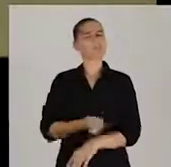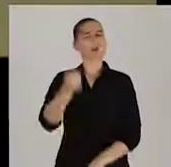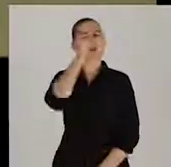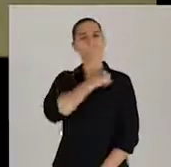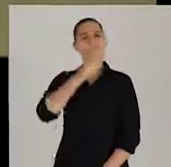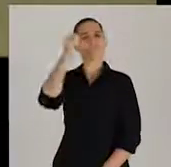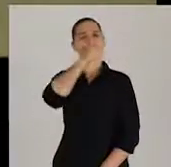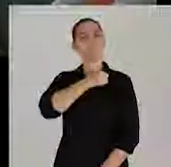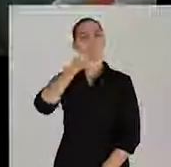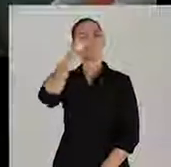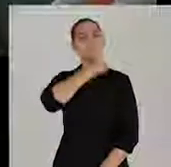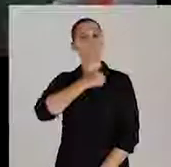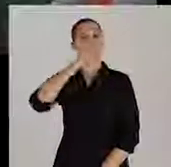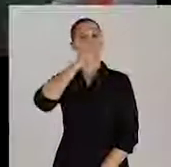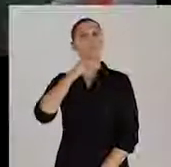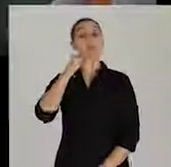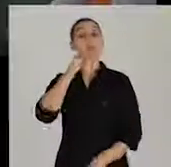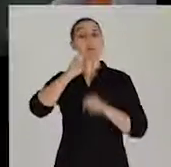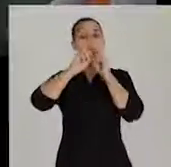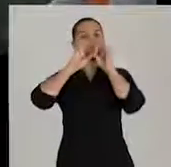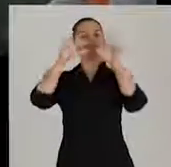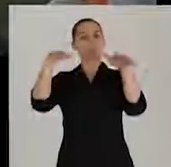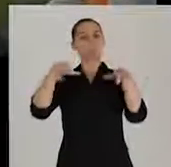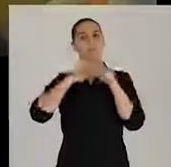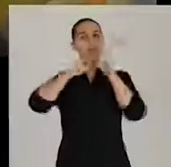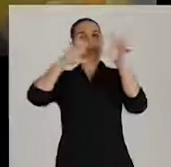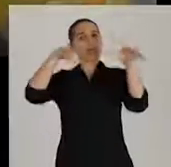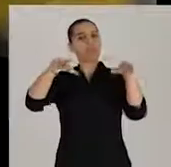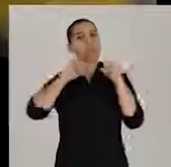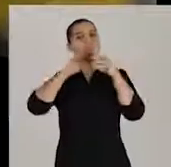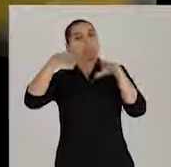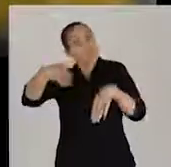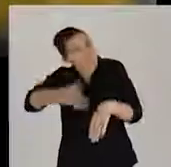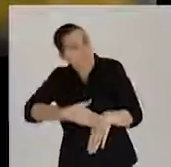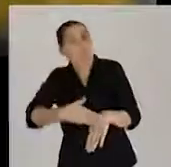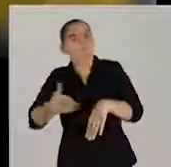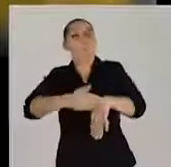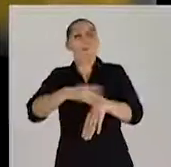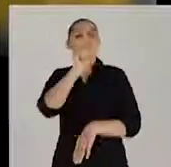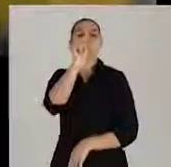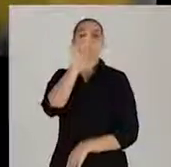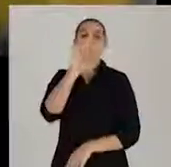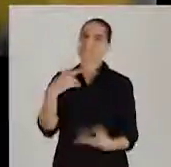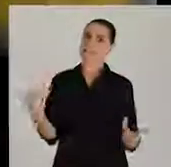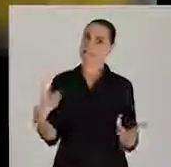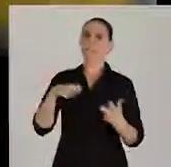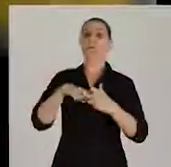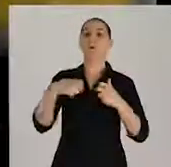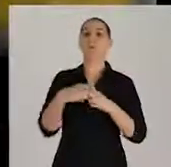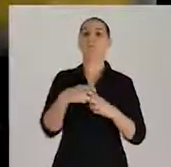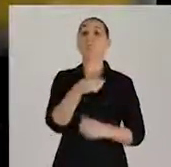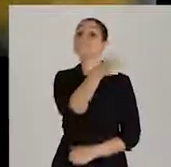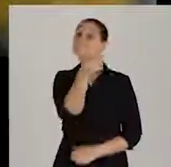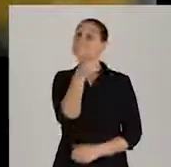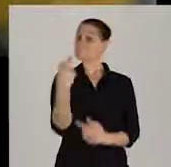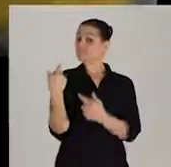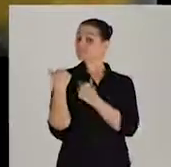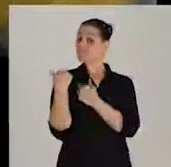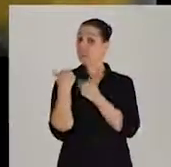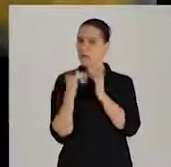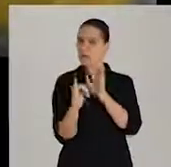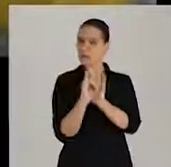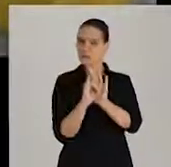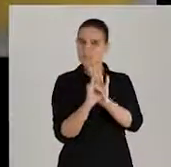to others. It's up to you to act as early as possible to identify people coming into the